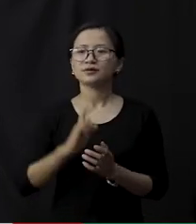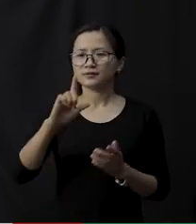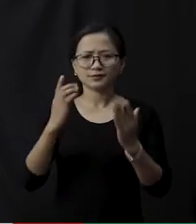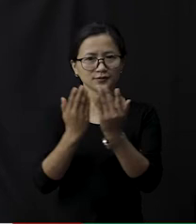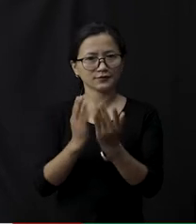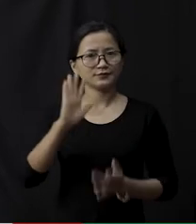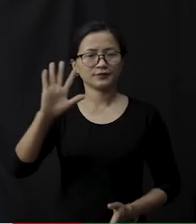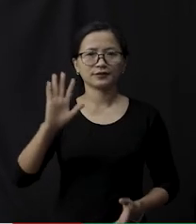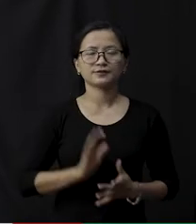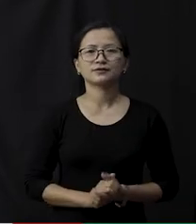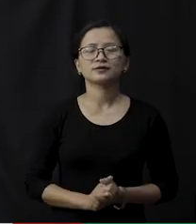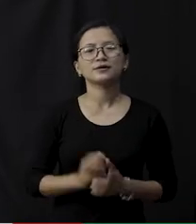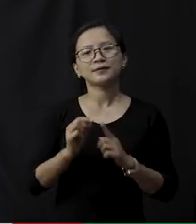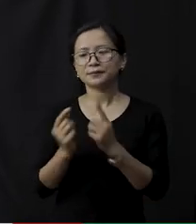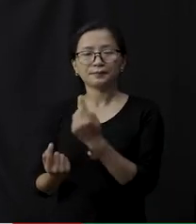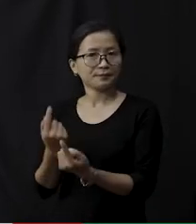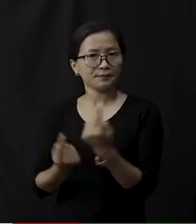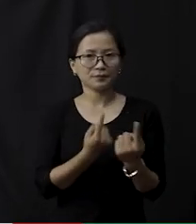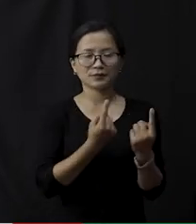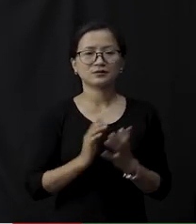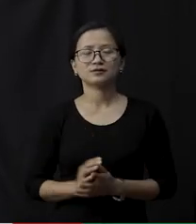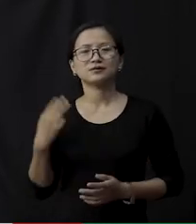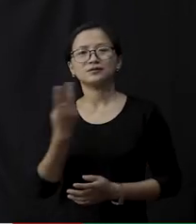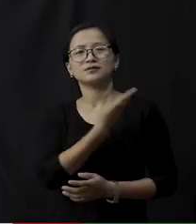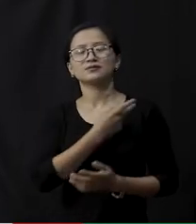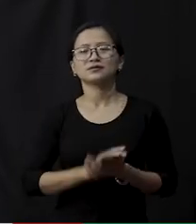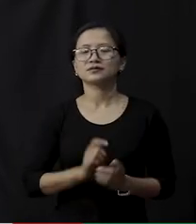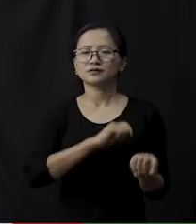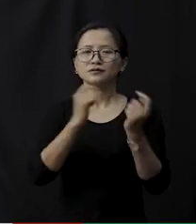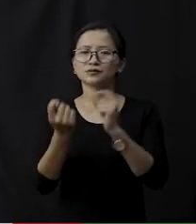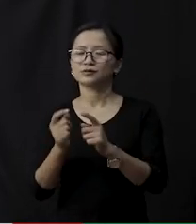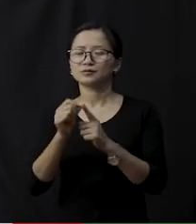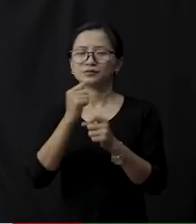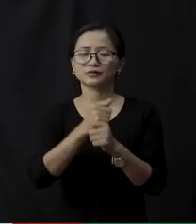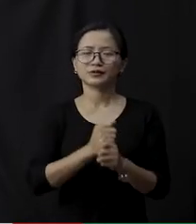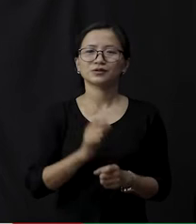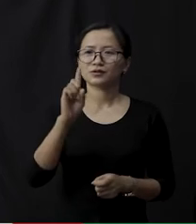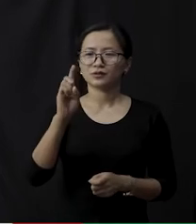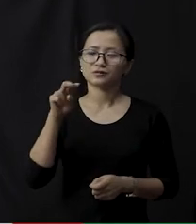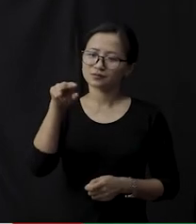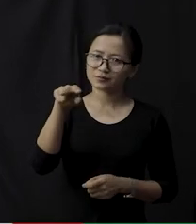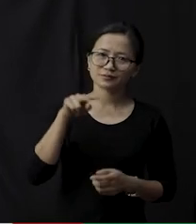5, that is plants around us. So you can all turn to page